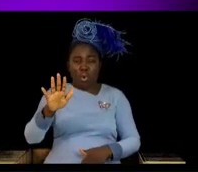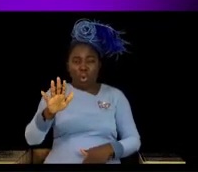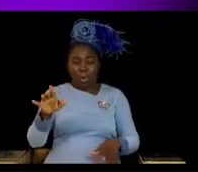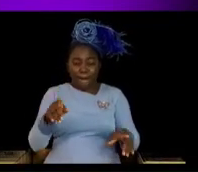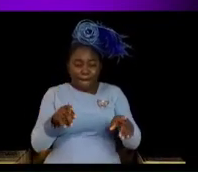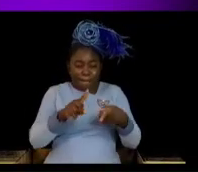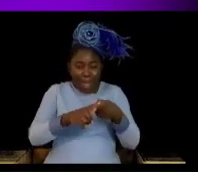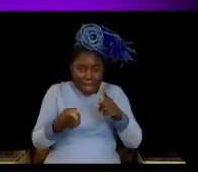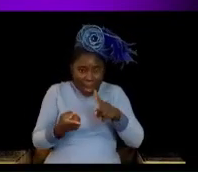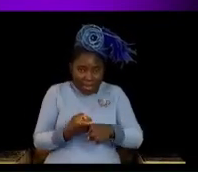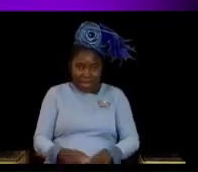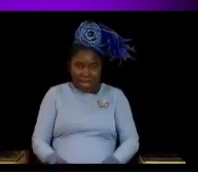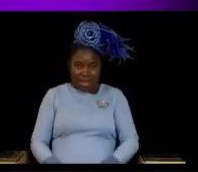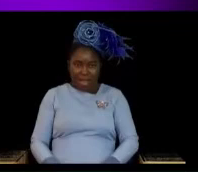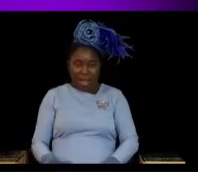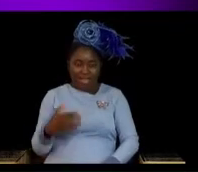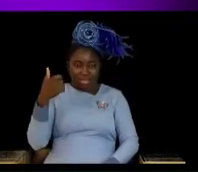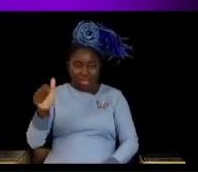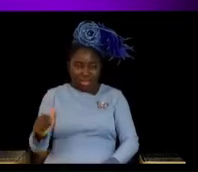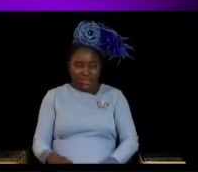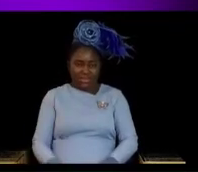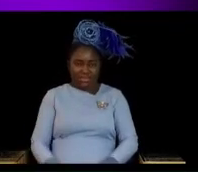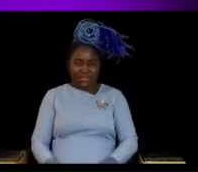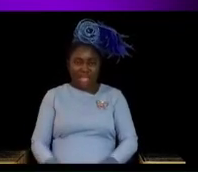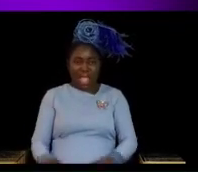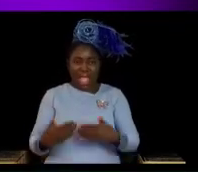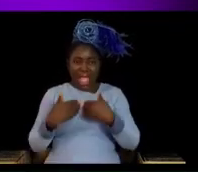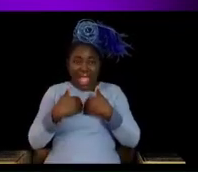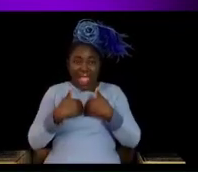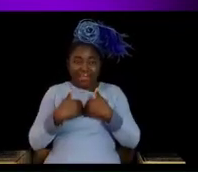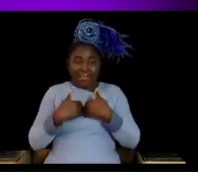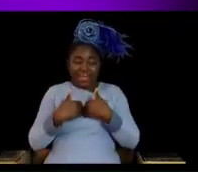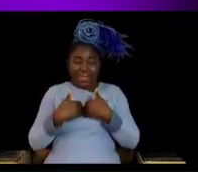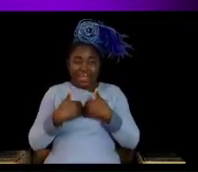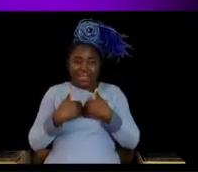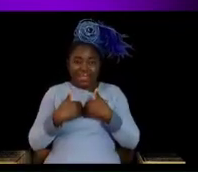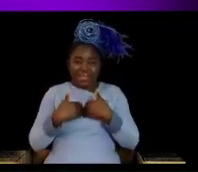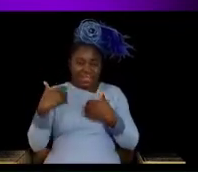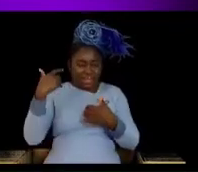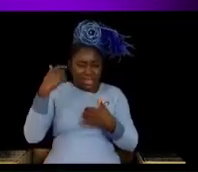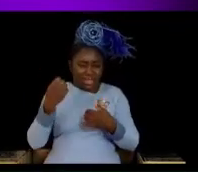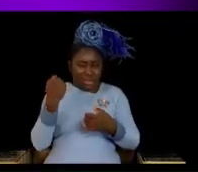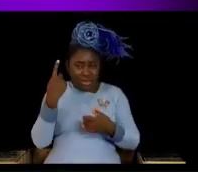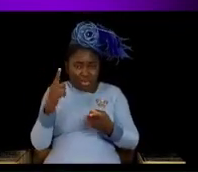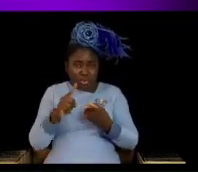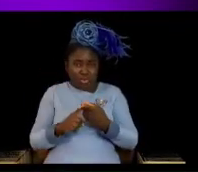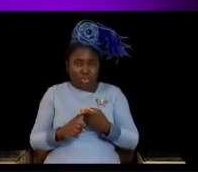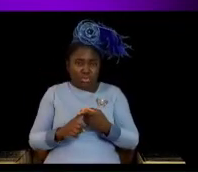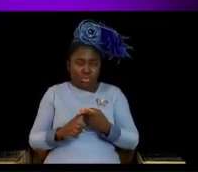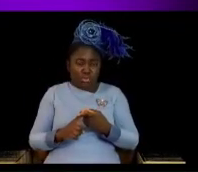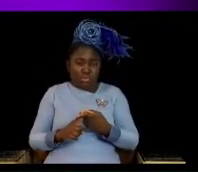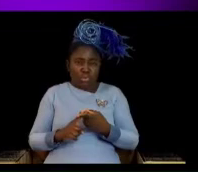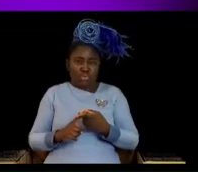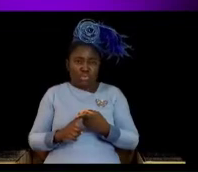partner. Ten, means having capacity to grasp the truth.